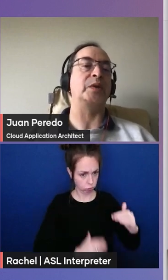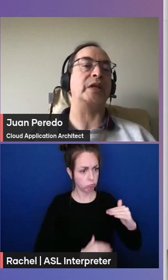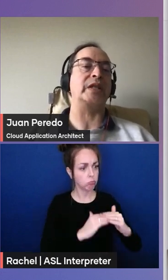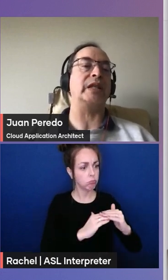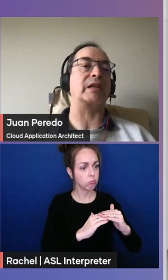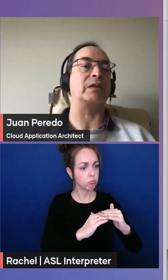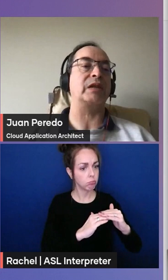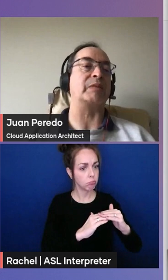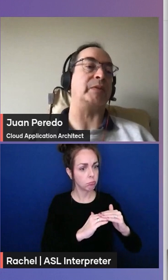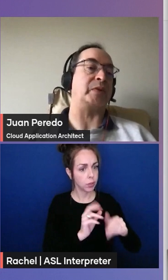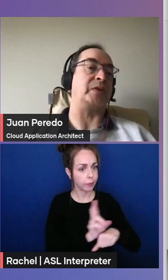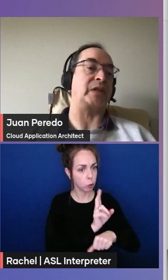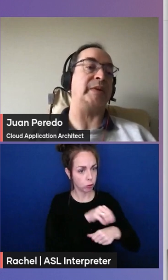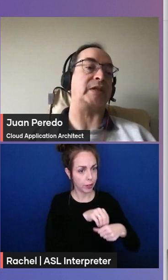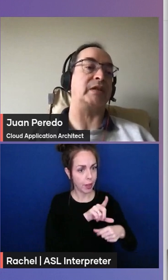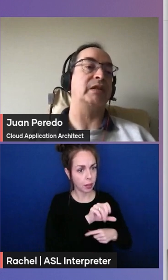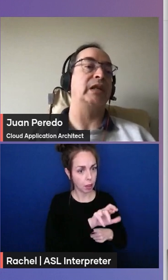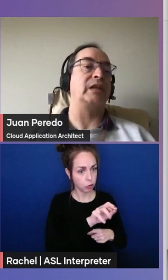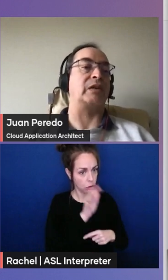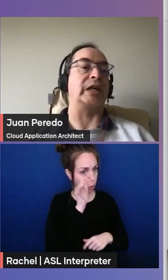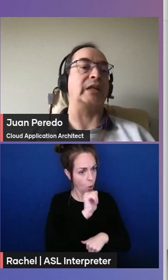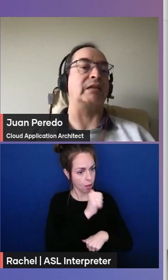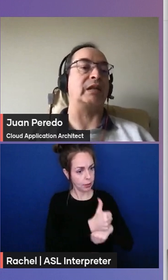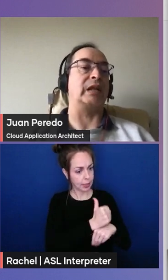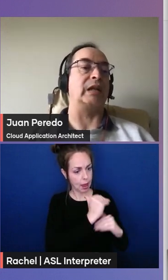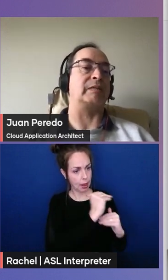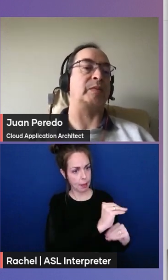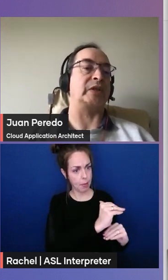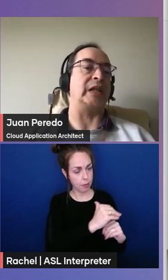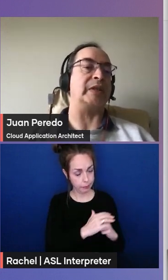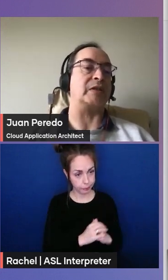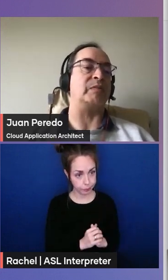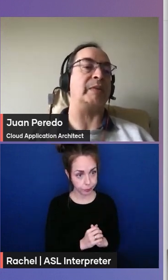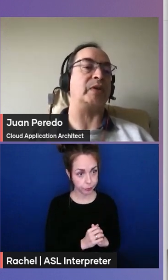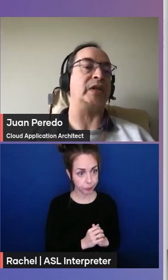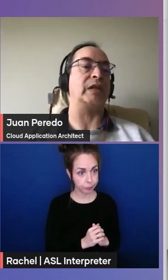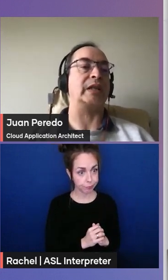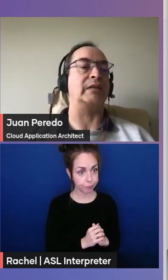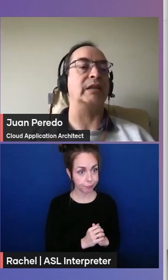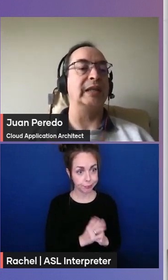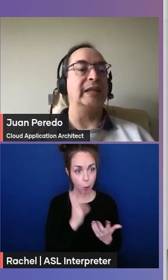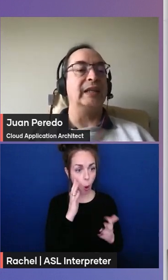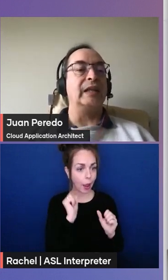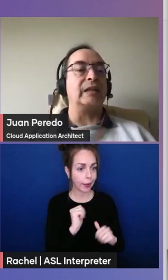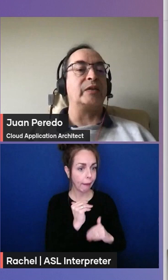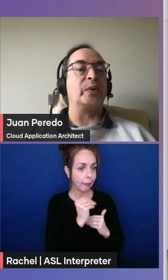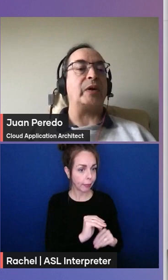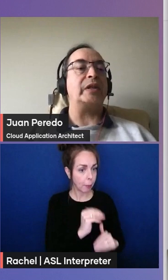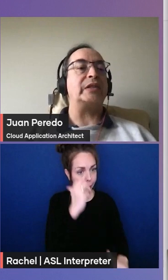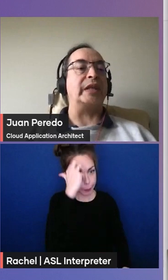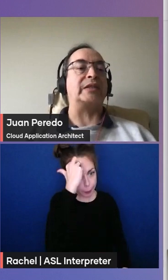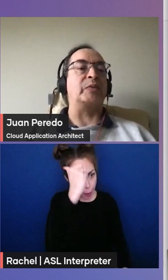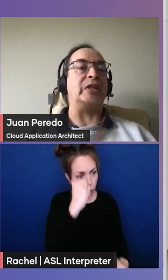of usage in that cluster, I'm going to put those limits here. Or I can put the limits on memory. I can do all these things to ensure